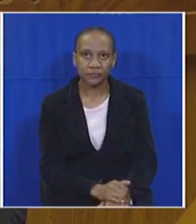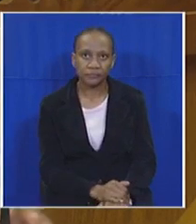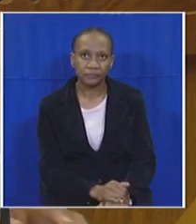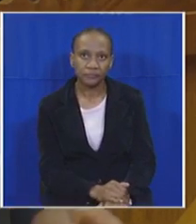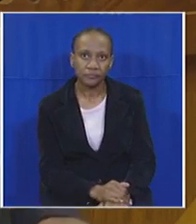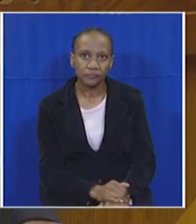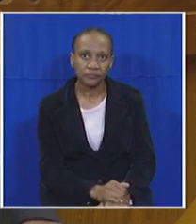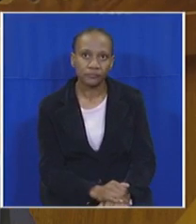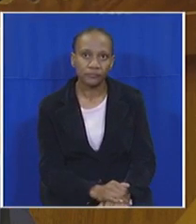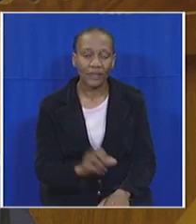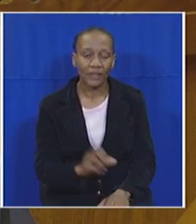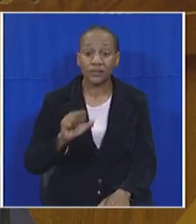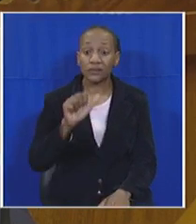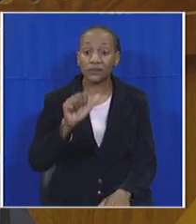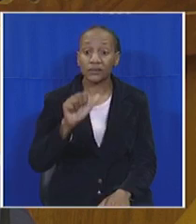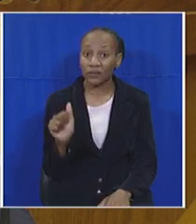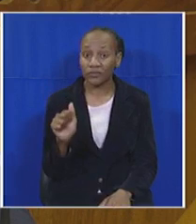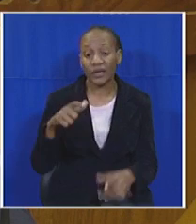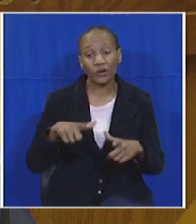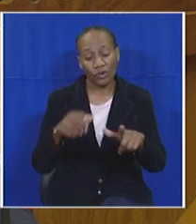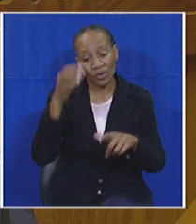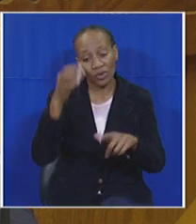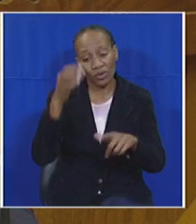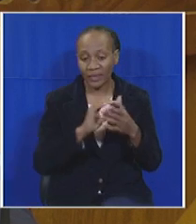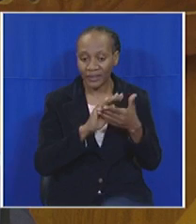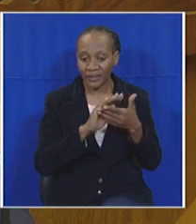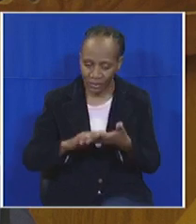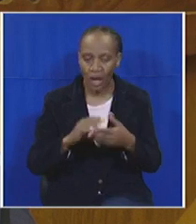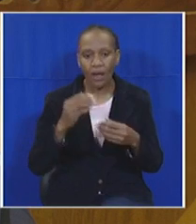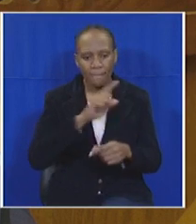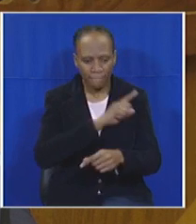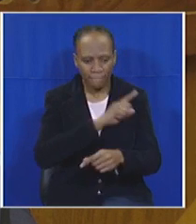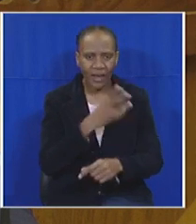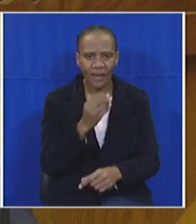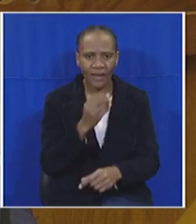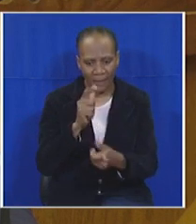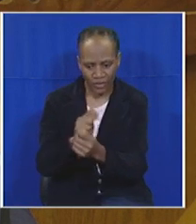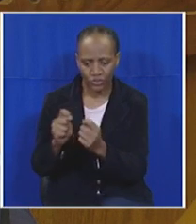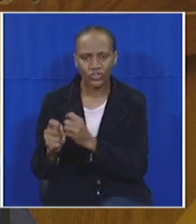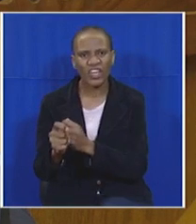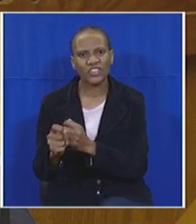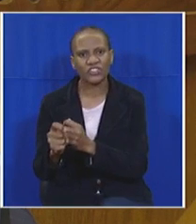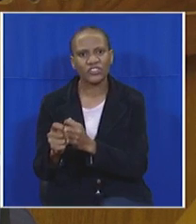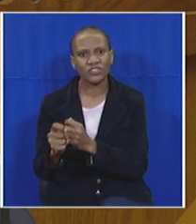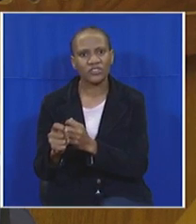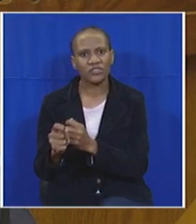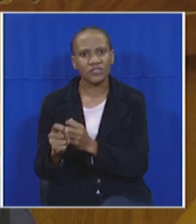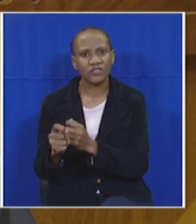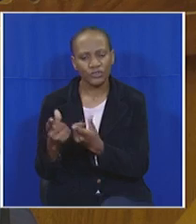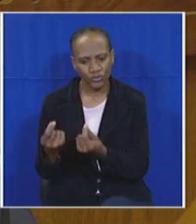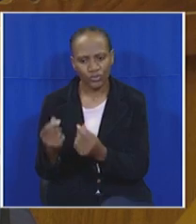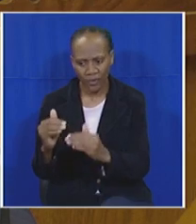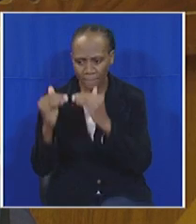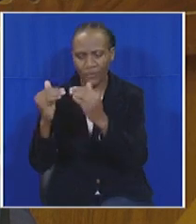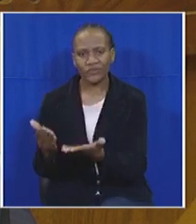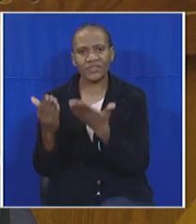Chairperson, the South African Local Government Association has a mandate to transform, capacitate, and drive local government to improve service